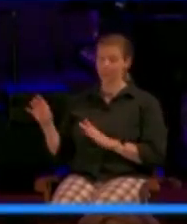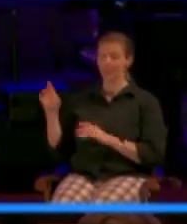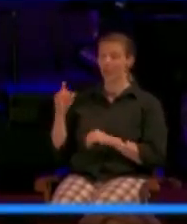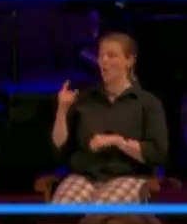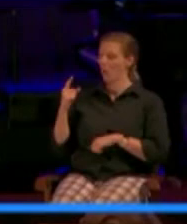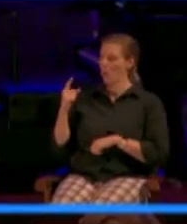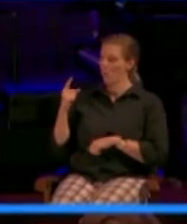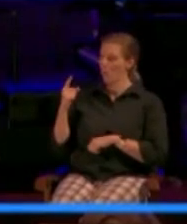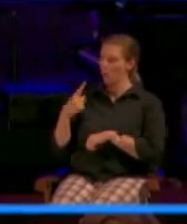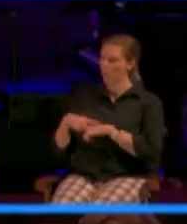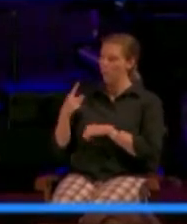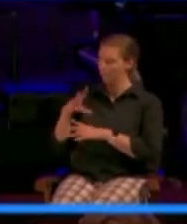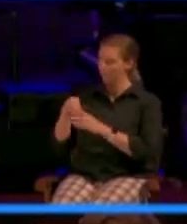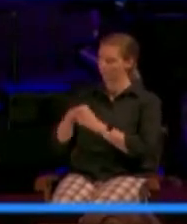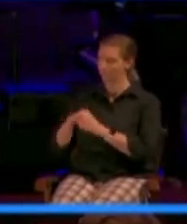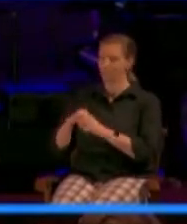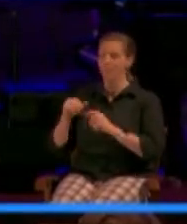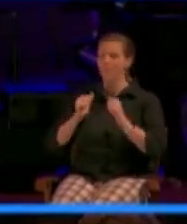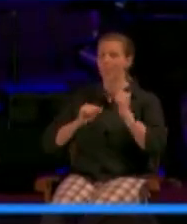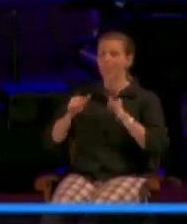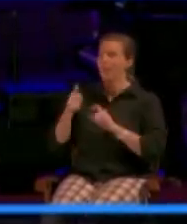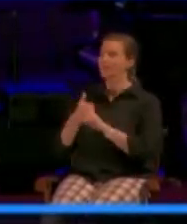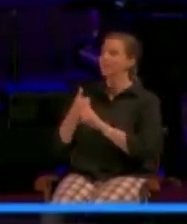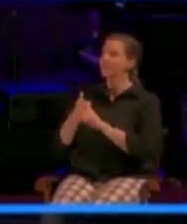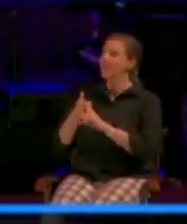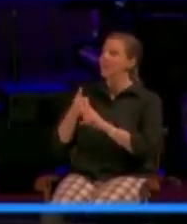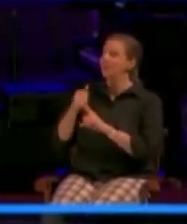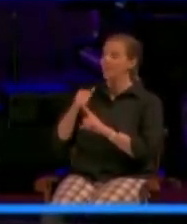did. She whipped his little fanny.